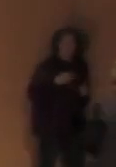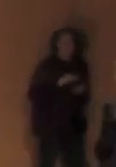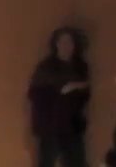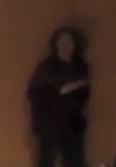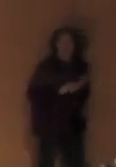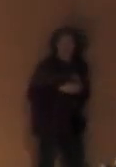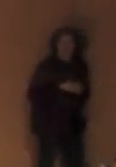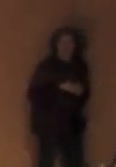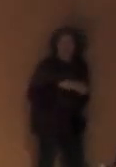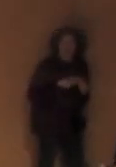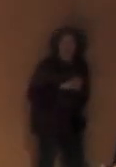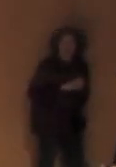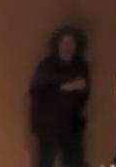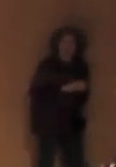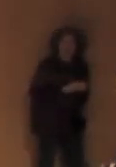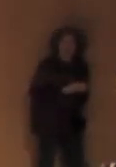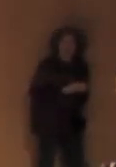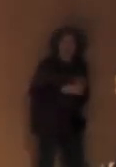e